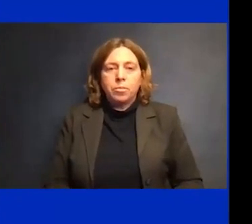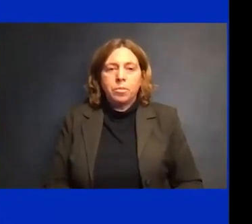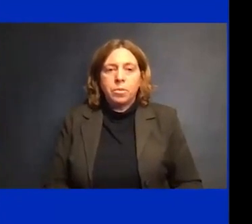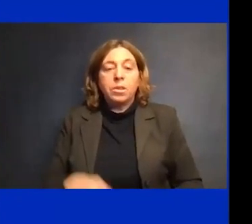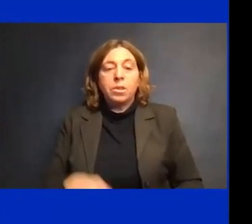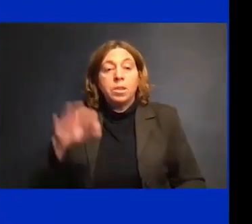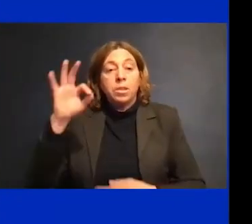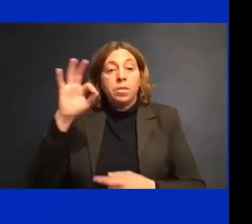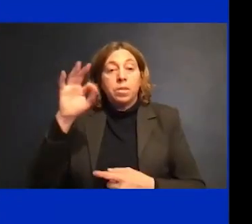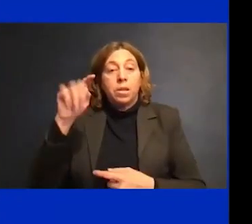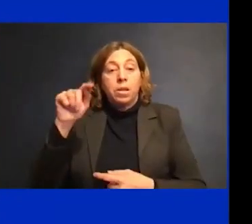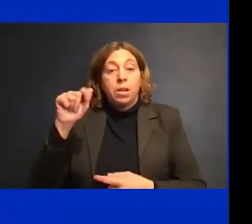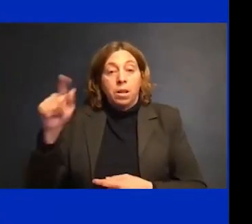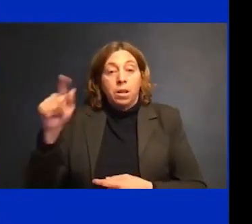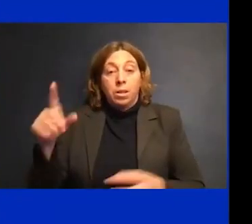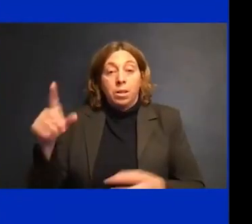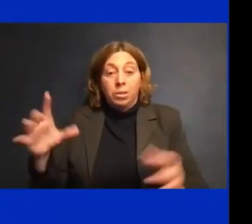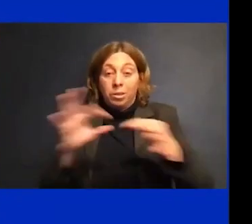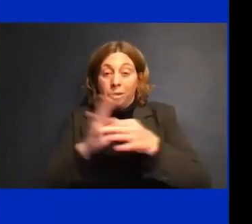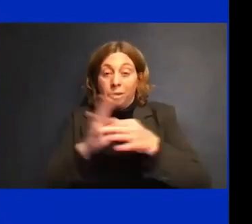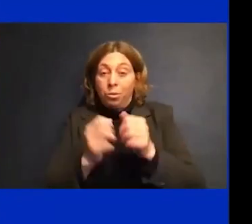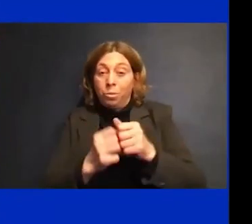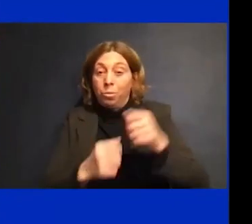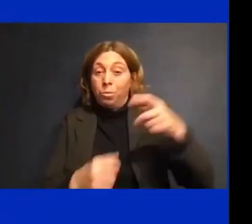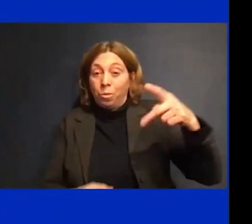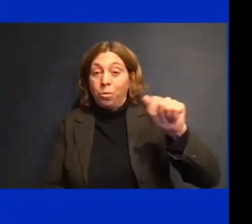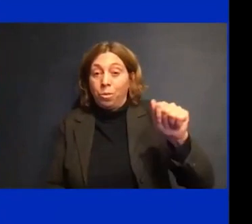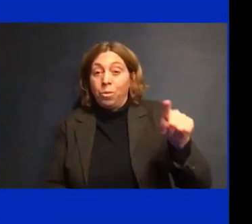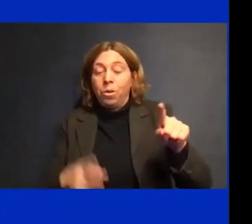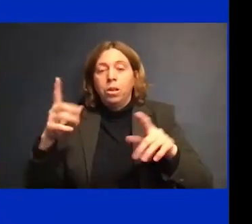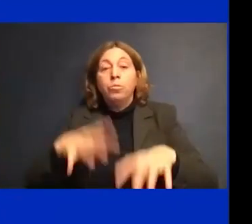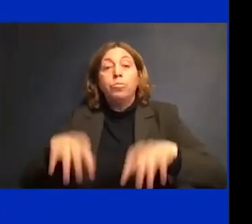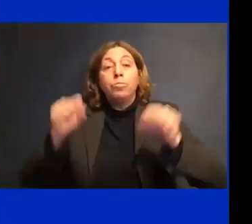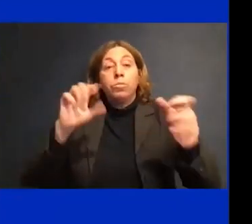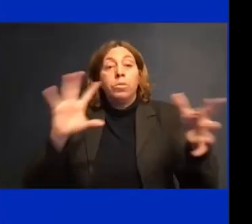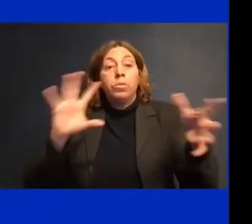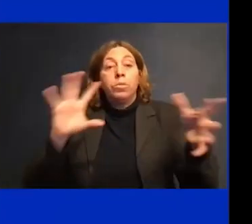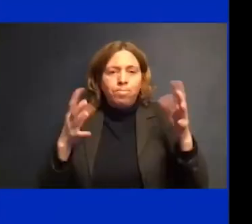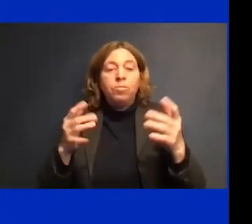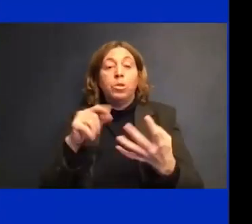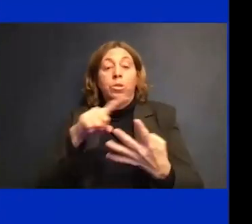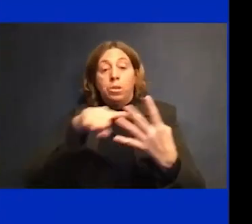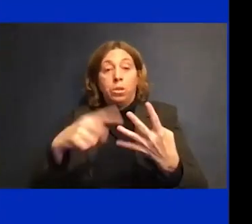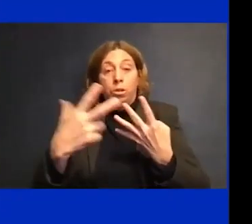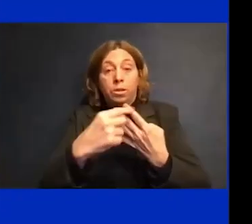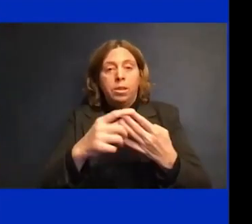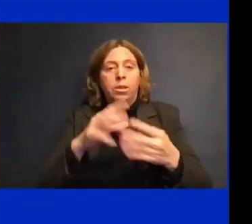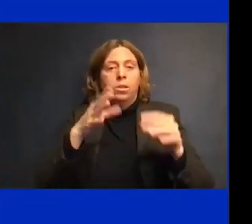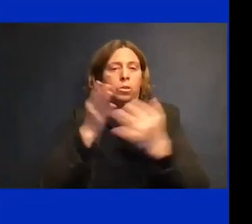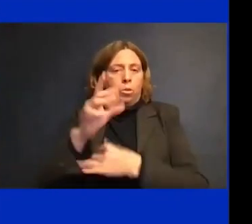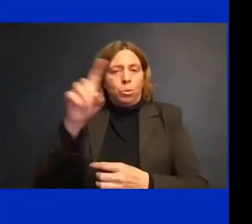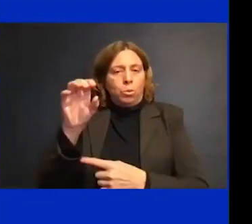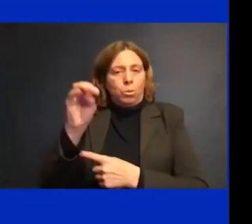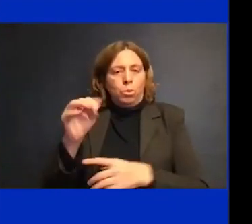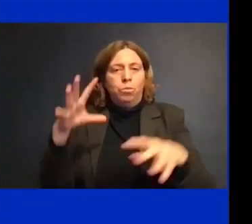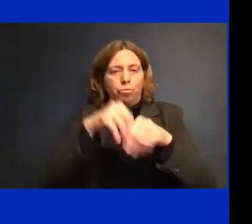The FTA, in coordination with the Port Authority, will be hosting a total of 4 public hearings, 3 virtual via the